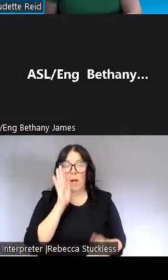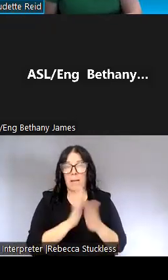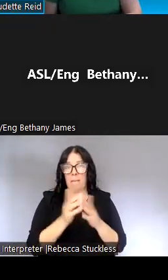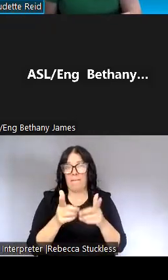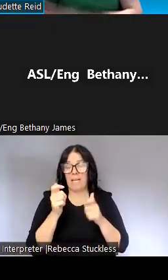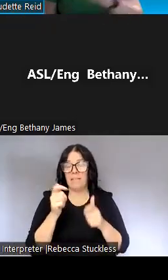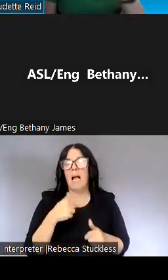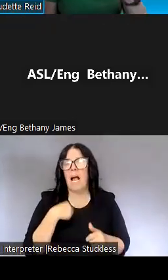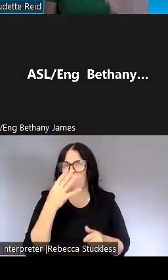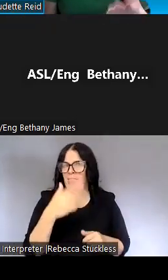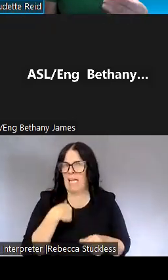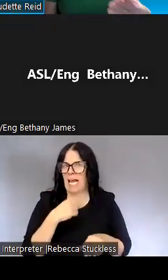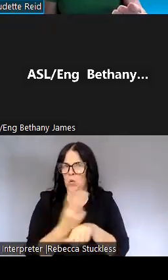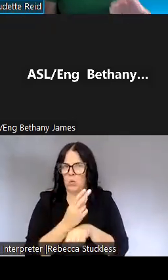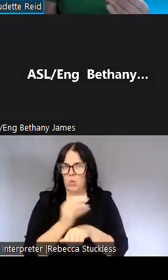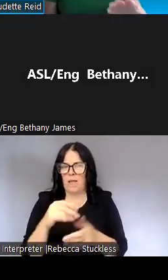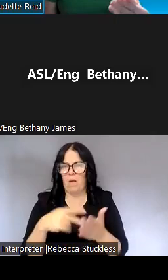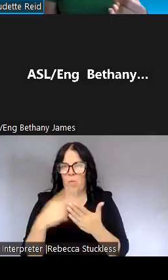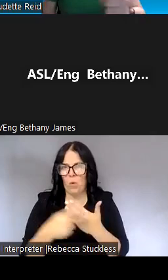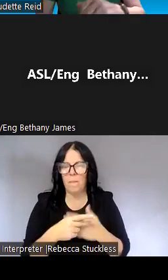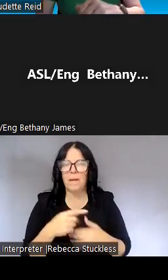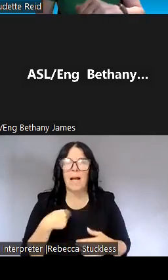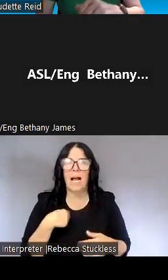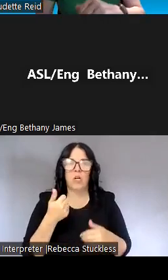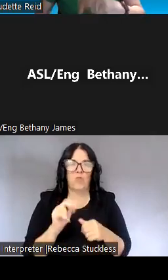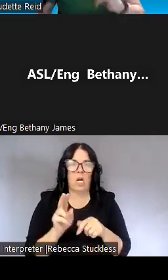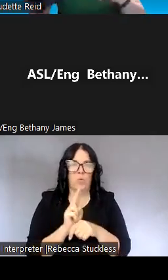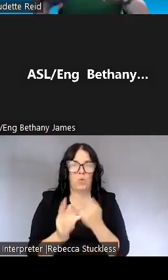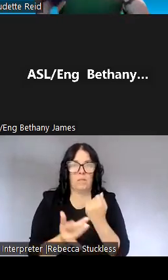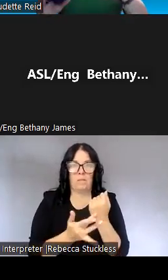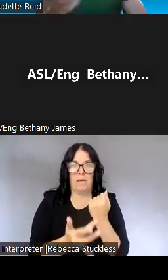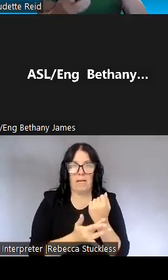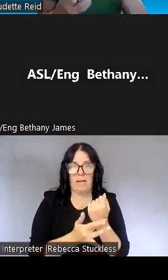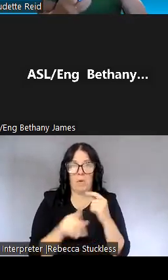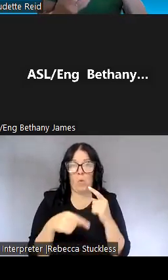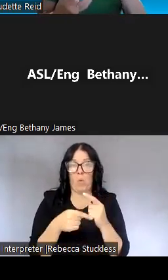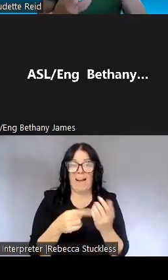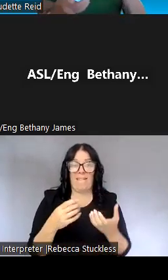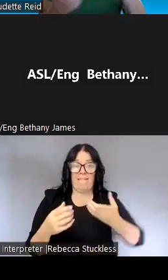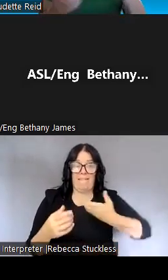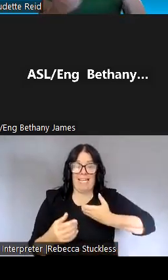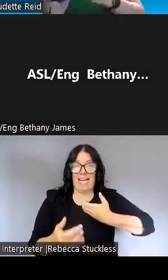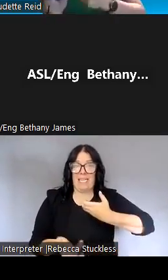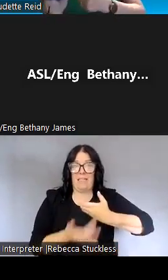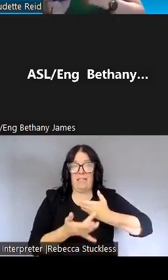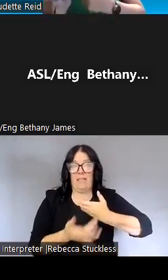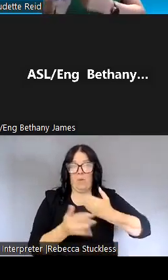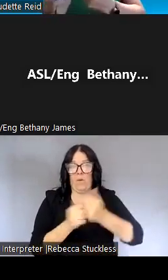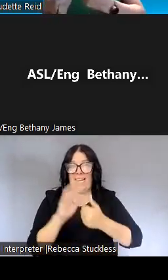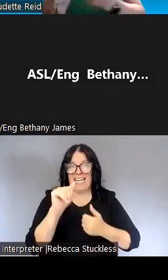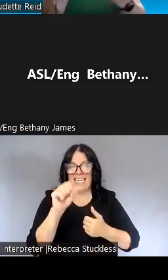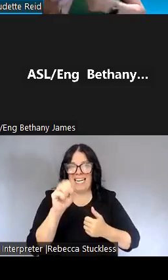with this and trying to use back tap when you have a case on your phone. I have a case on my phone